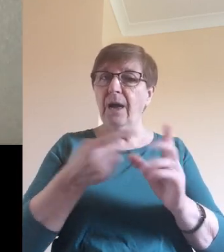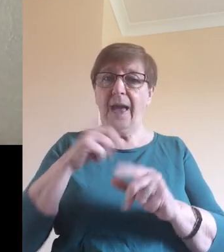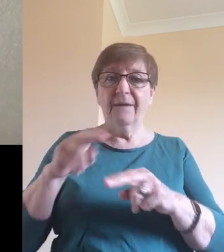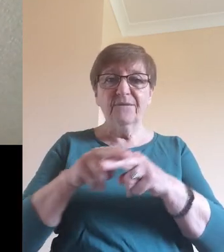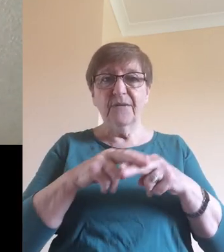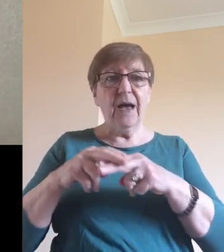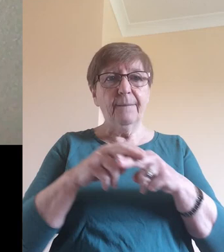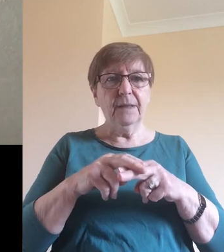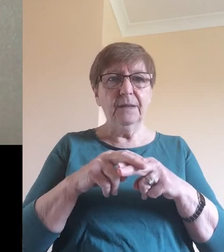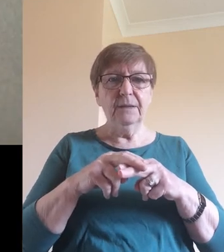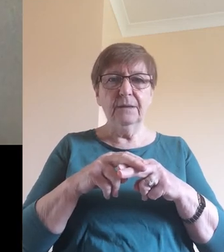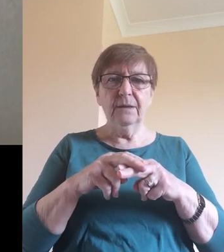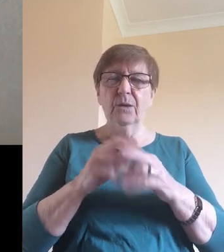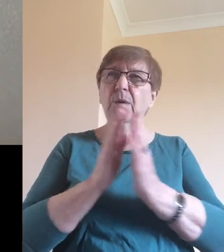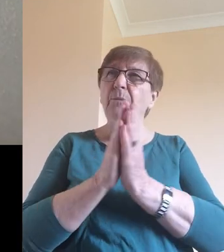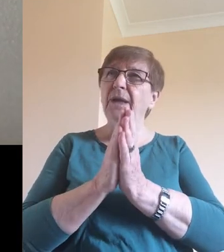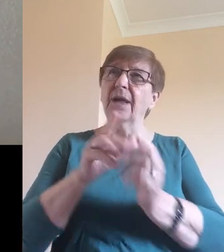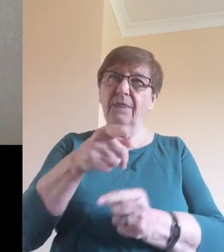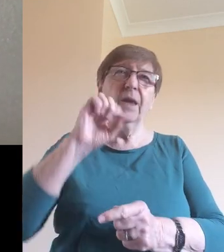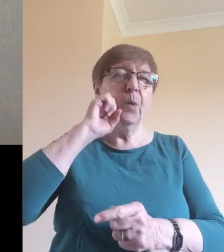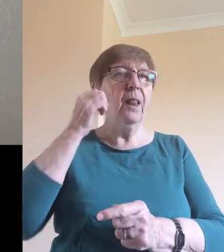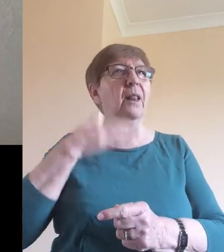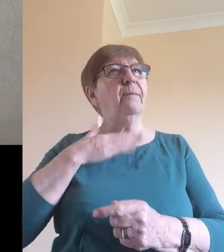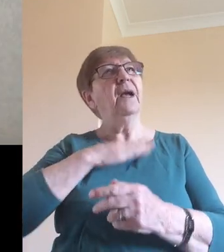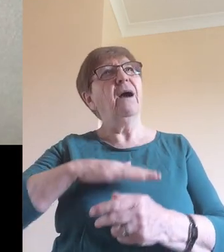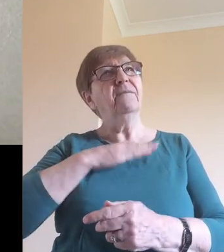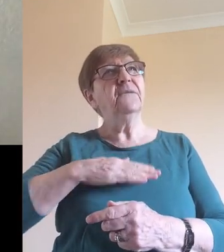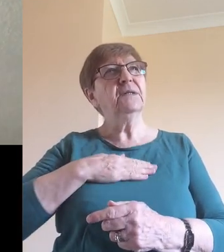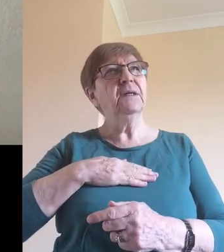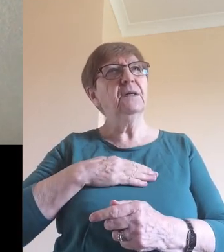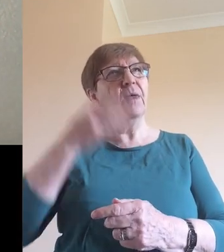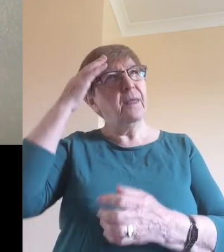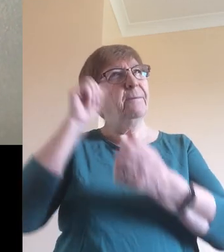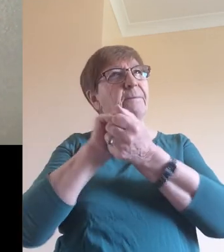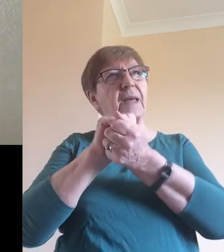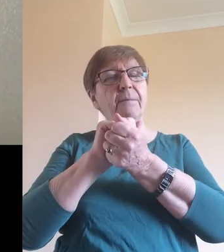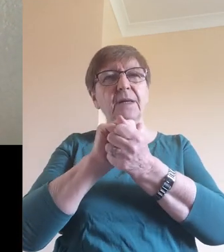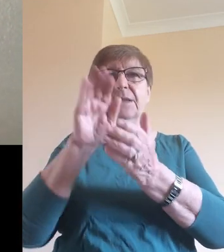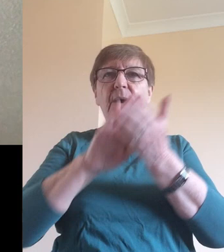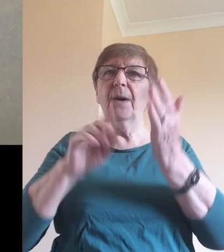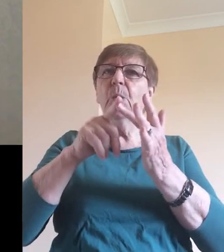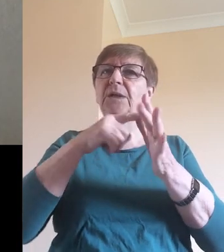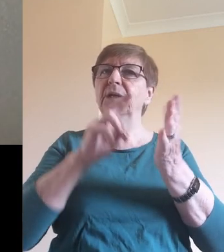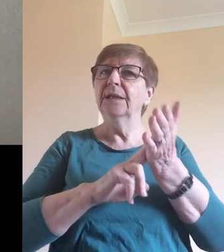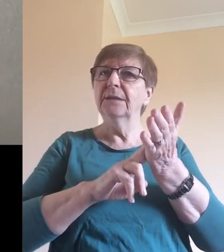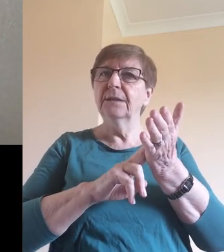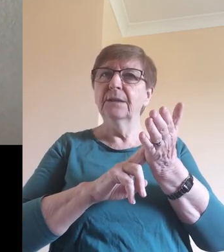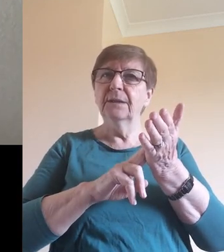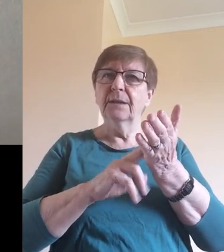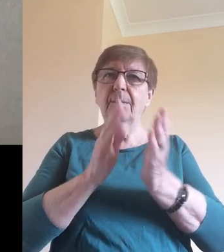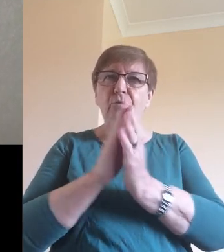might be comforted by the memories of Ian. And I pray that they might hear your voice.